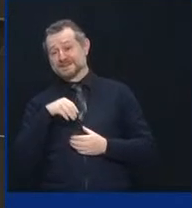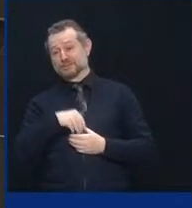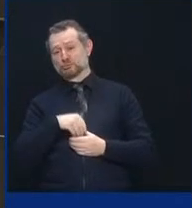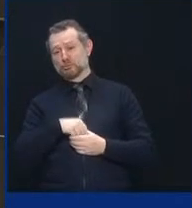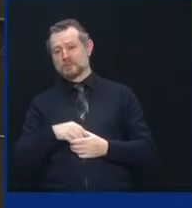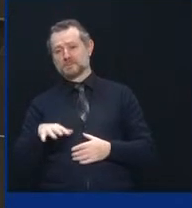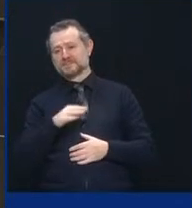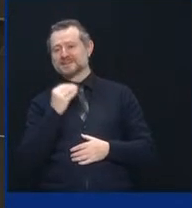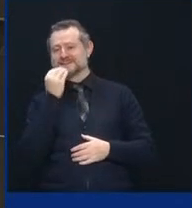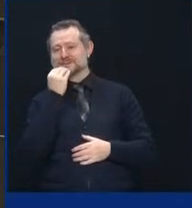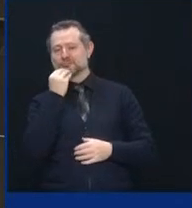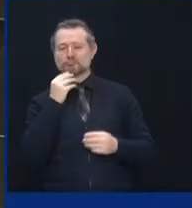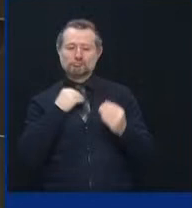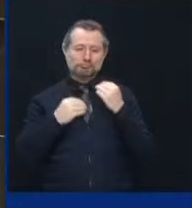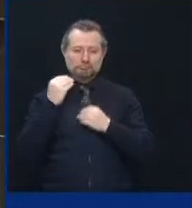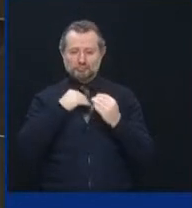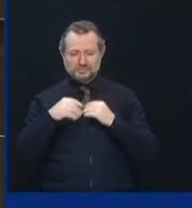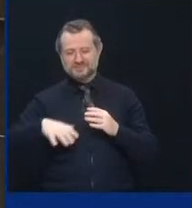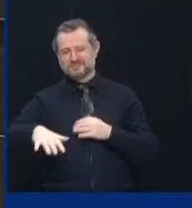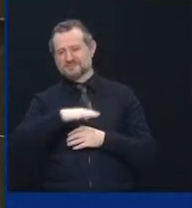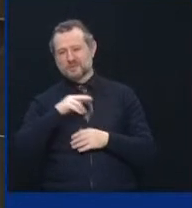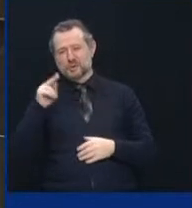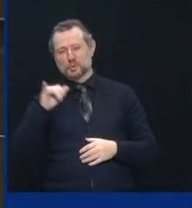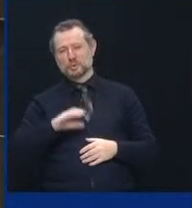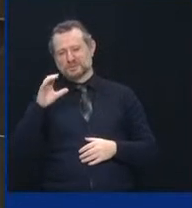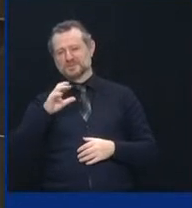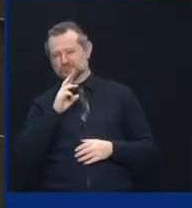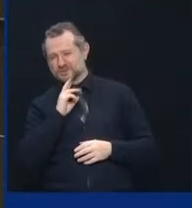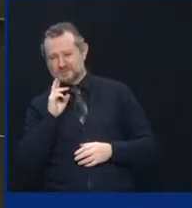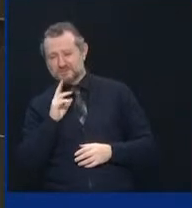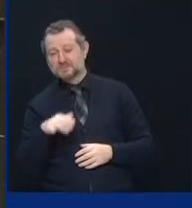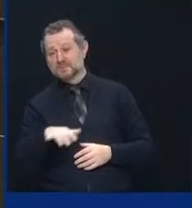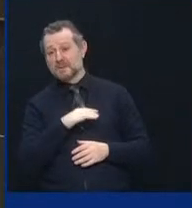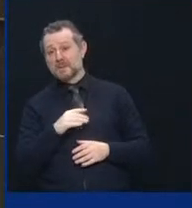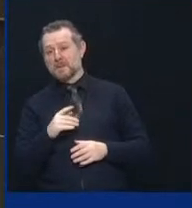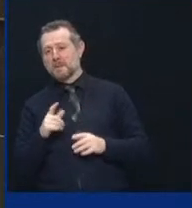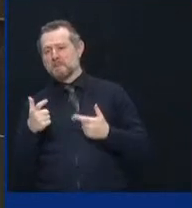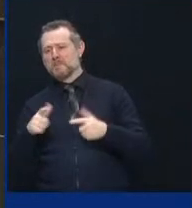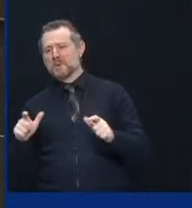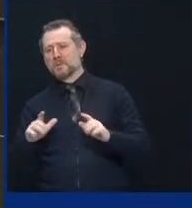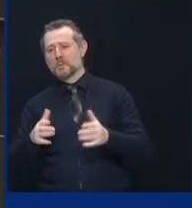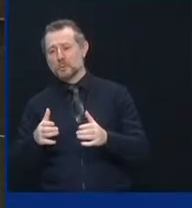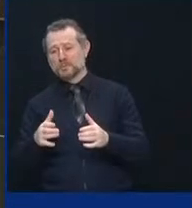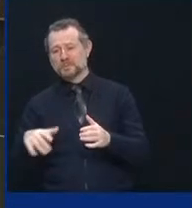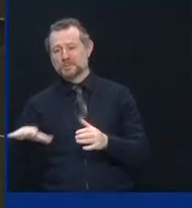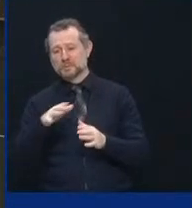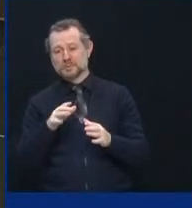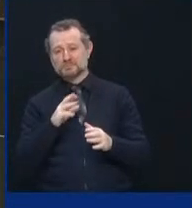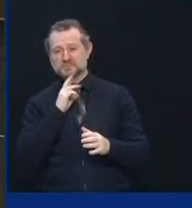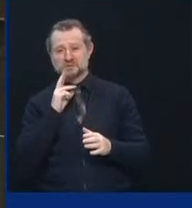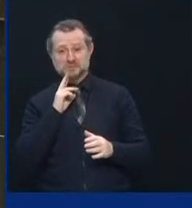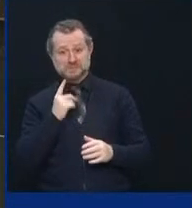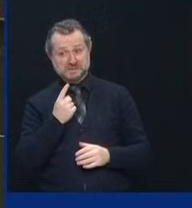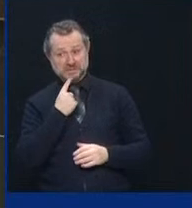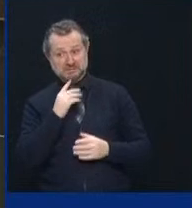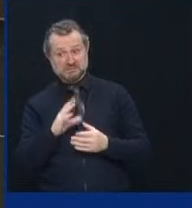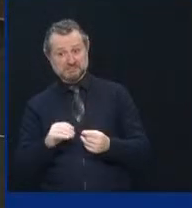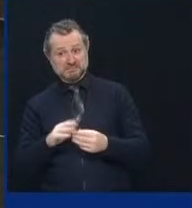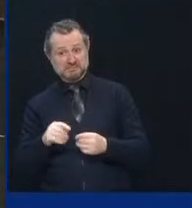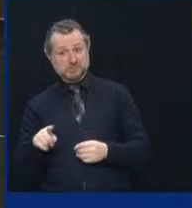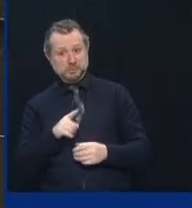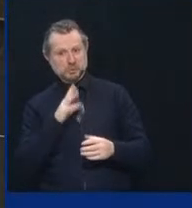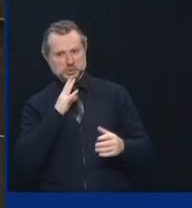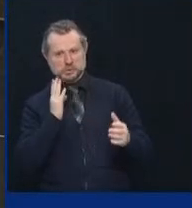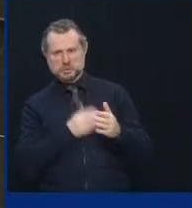City. A minority group of restaurateurs has sued you today, saying that they need to have restaurants open in New York